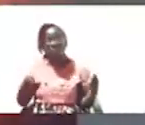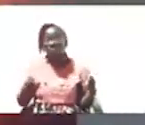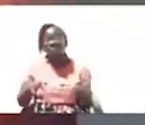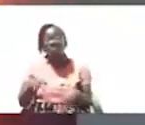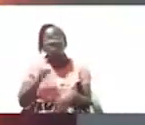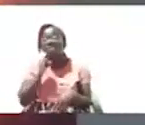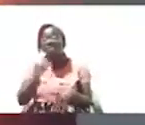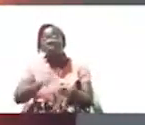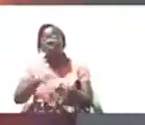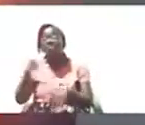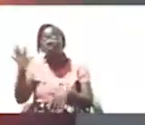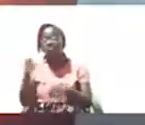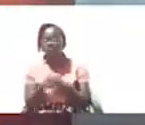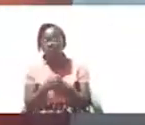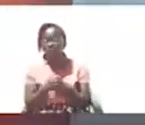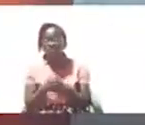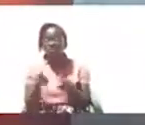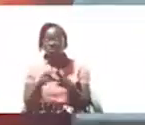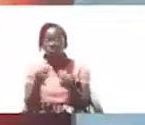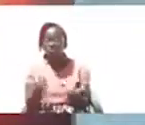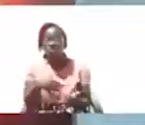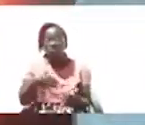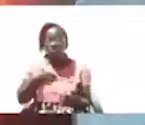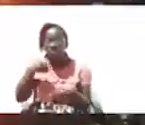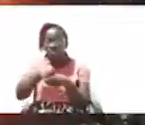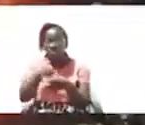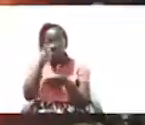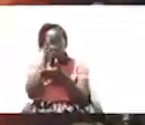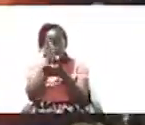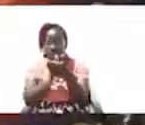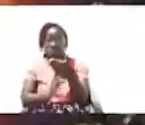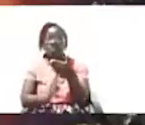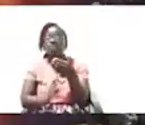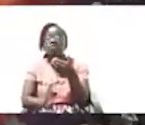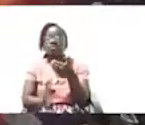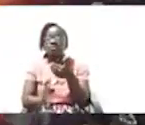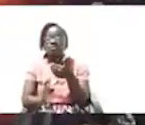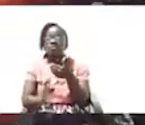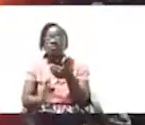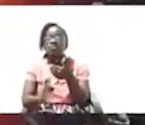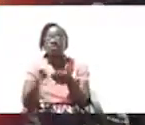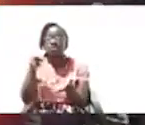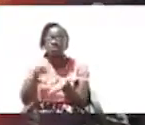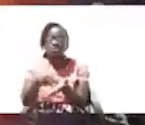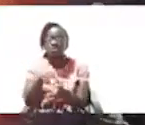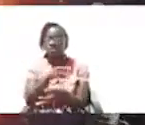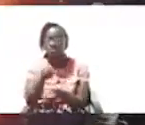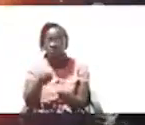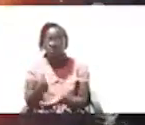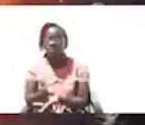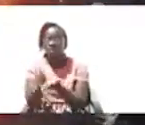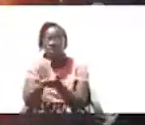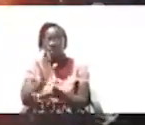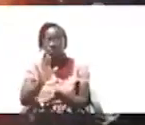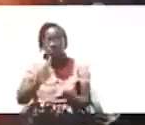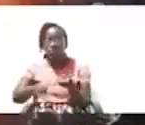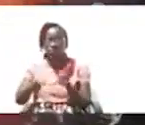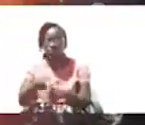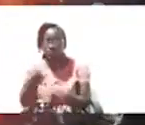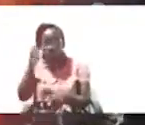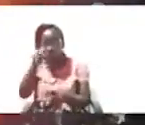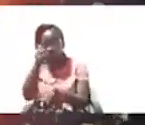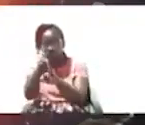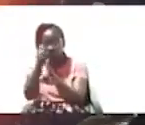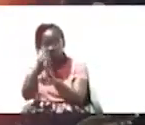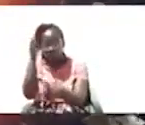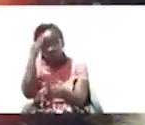Sorry. Rise. Sorry. Let us rise. So yes, I will be umbra. Move our umbra. Bring them. Yes. Bring God bless you. God